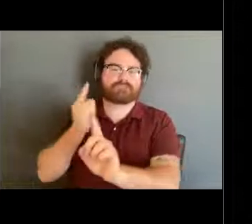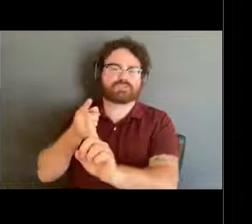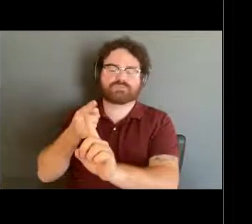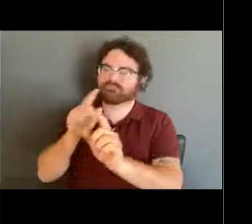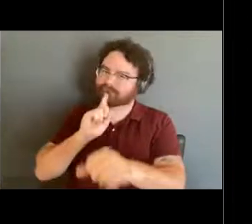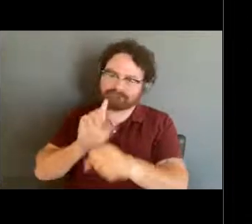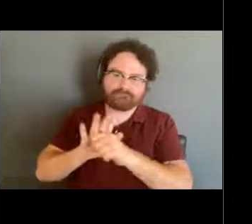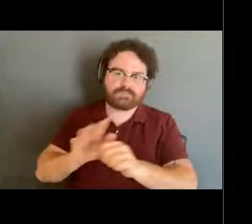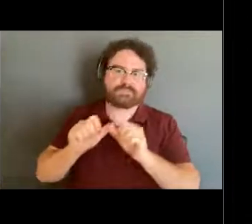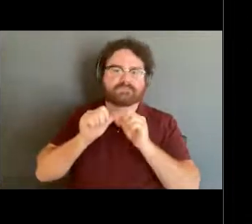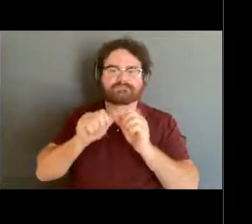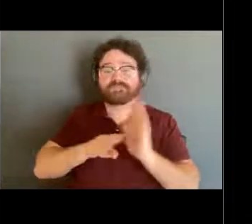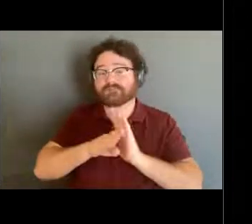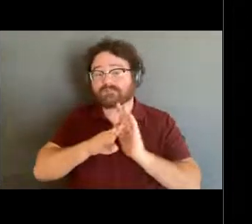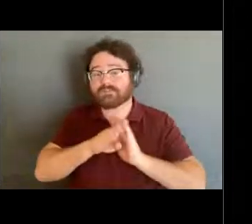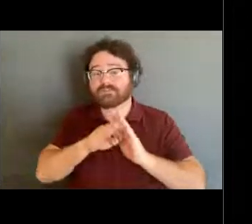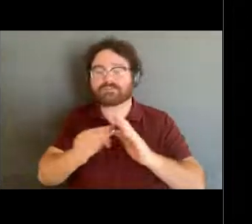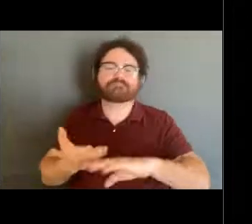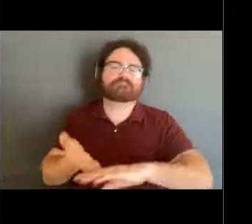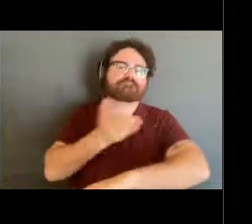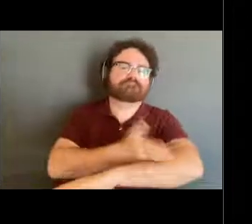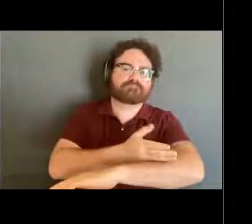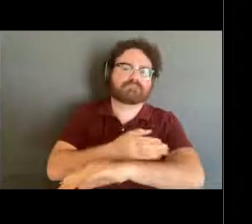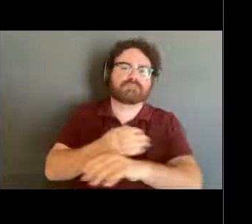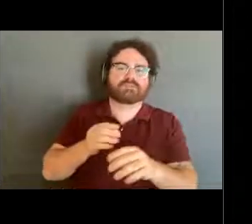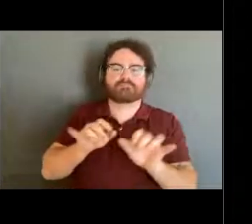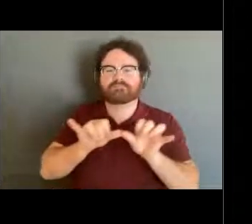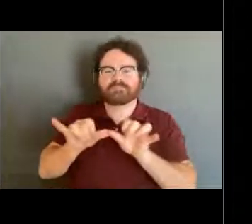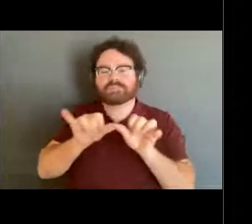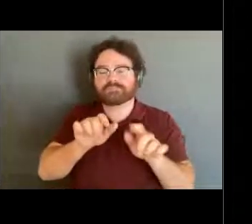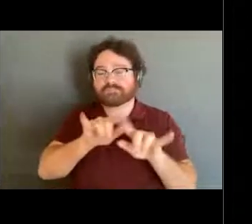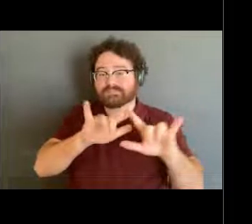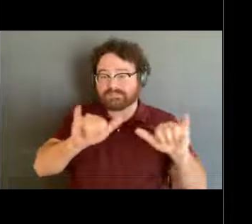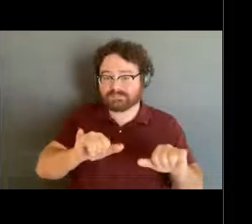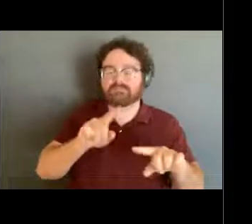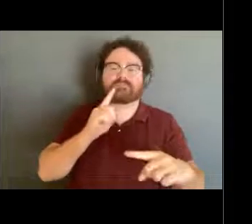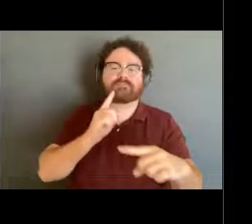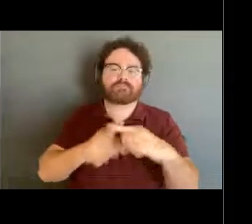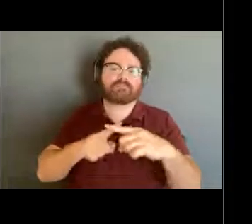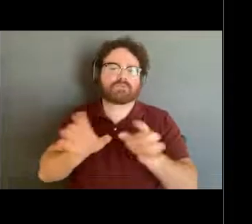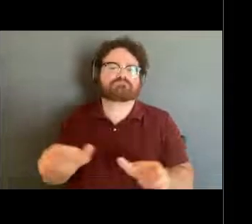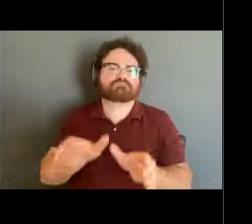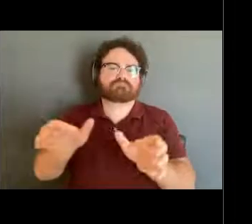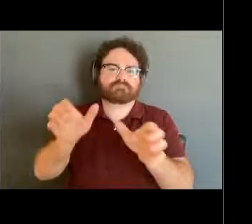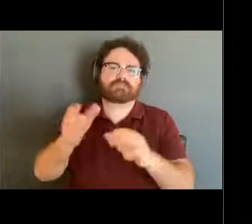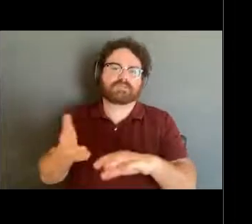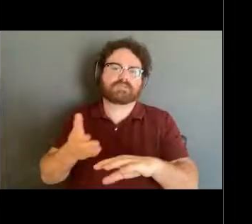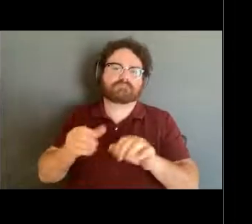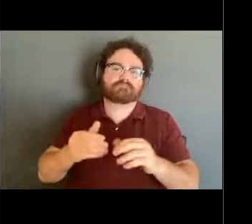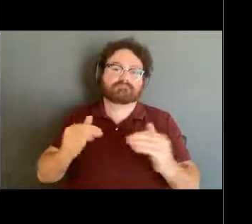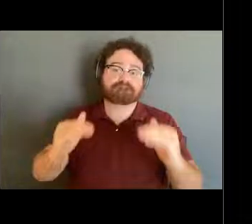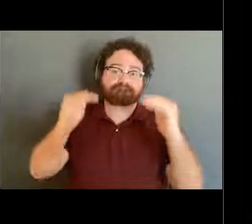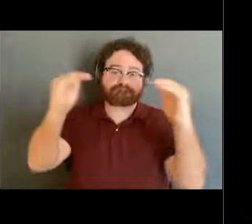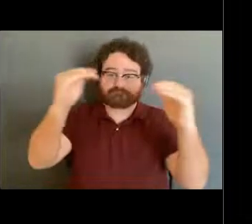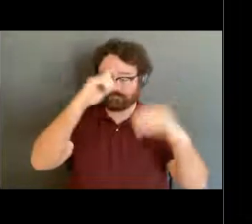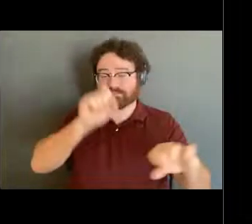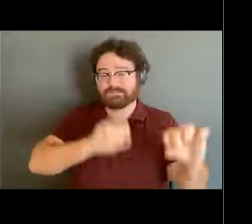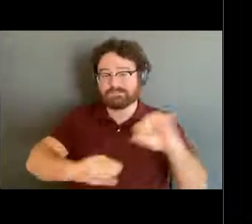improving measurement systems and encouraging advances in scientific process that all enabled the atmospheric changes